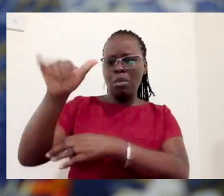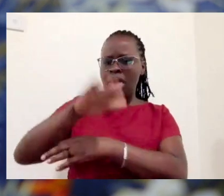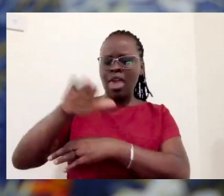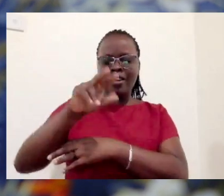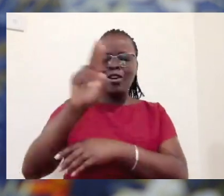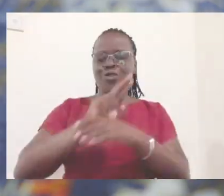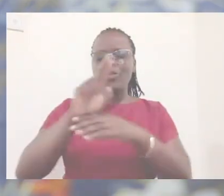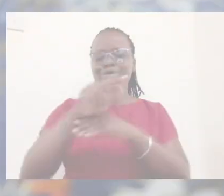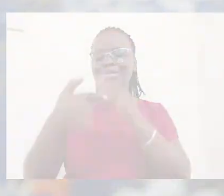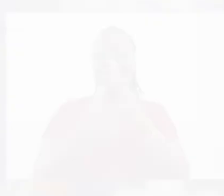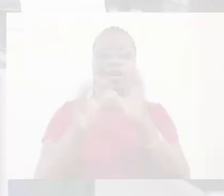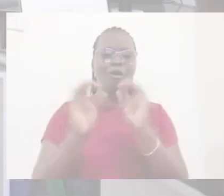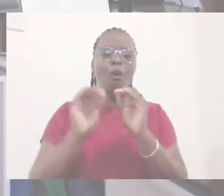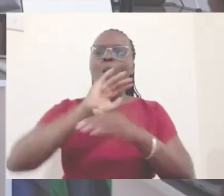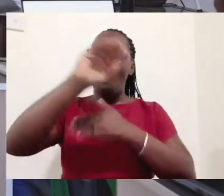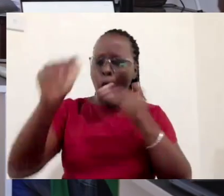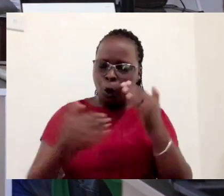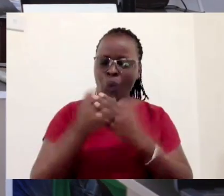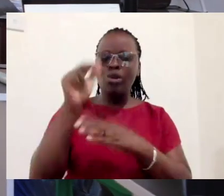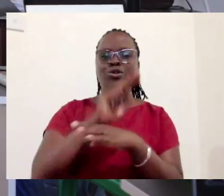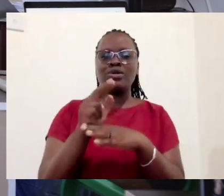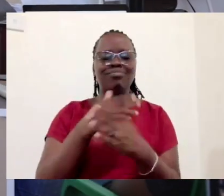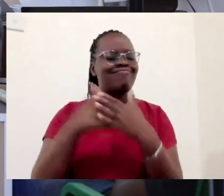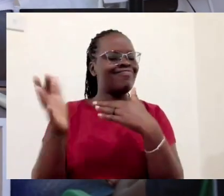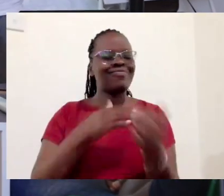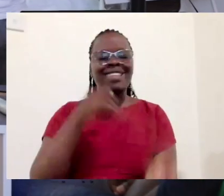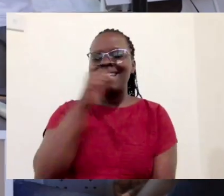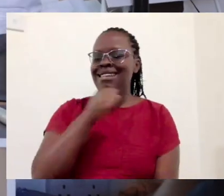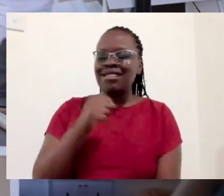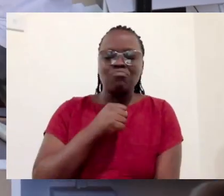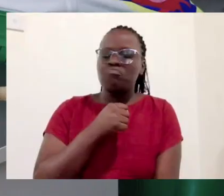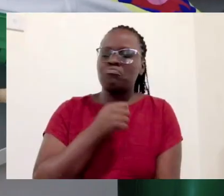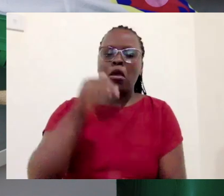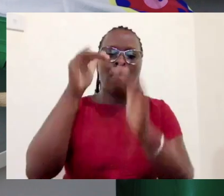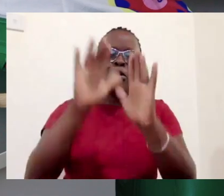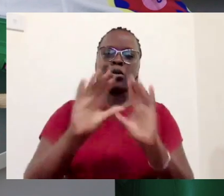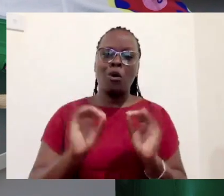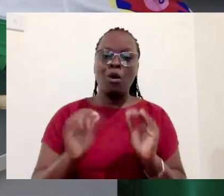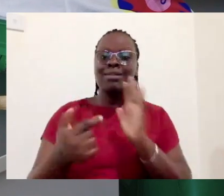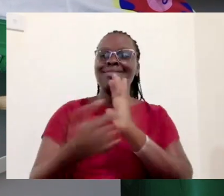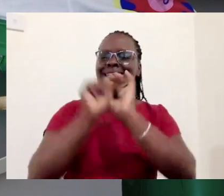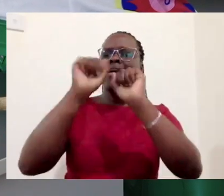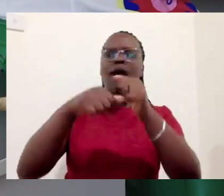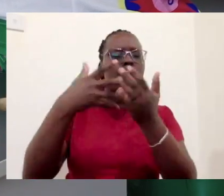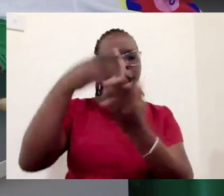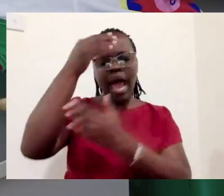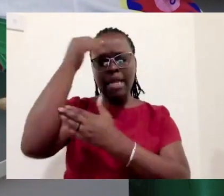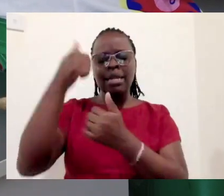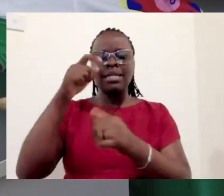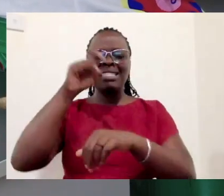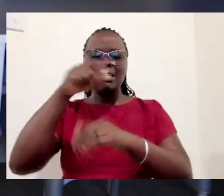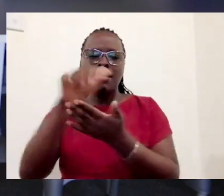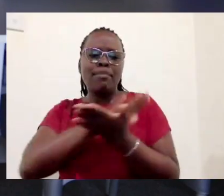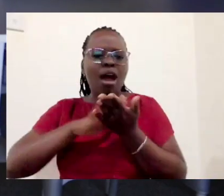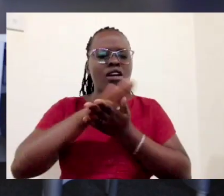not rely on technology. So I think for anyone of any age, tech is easy to learn because it does not need